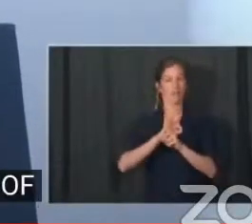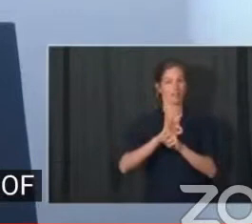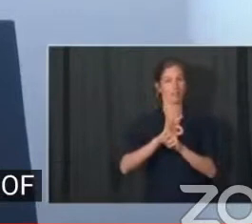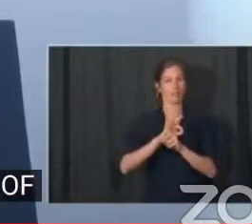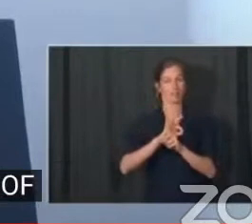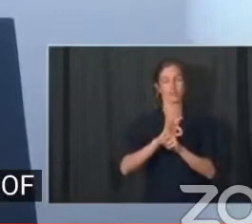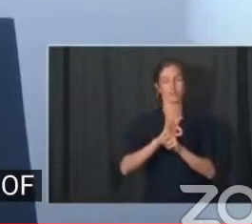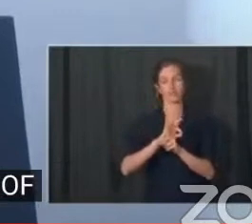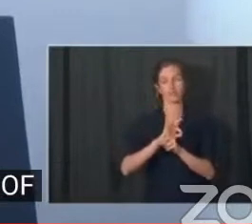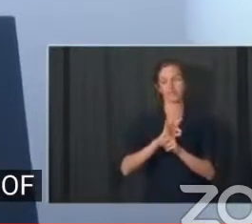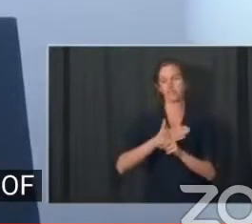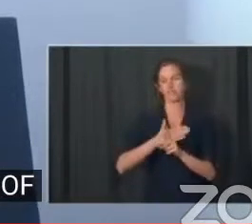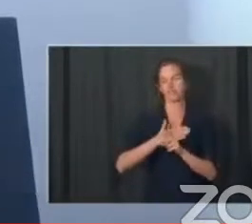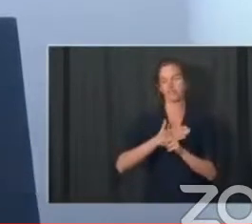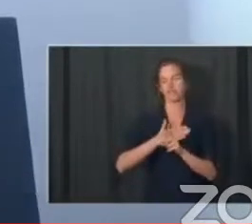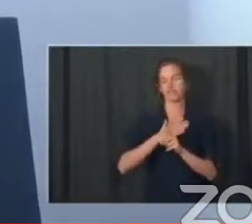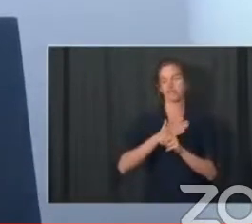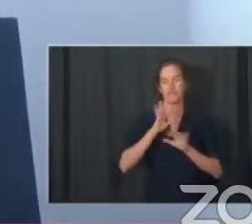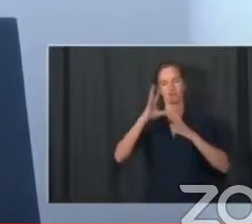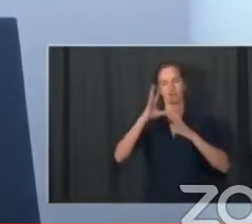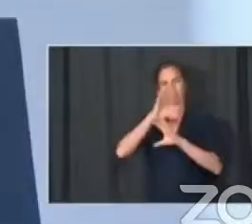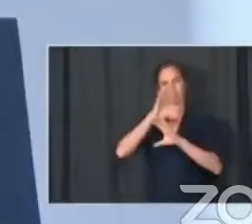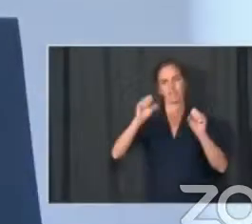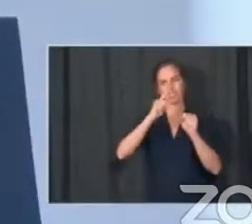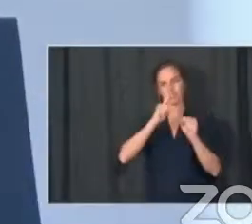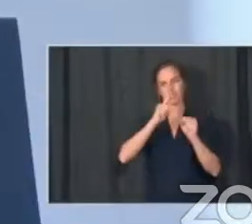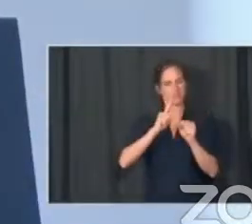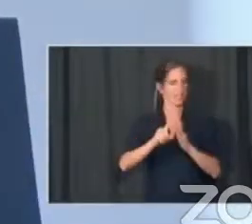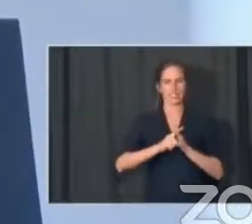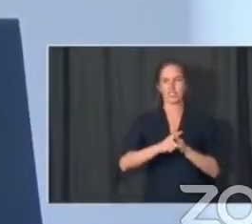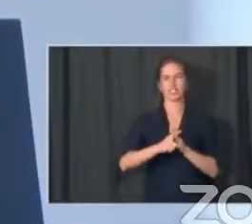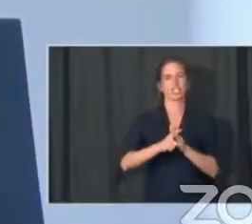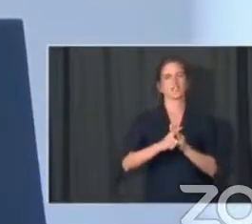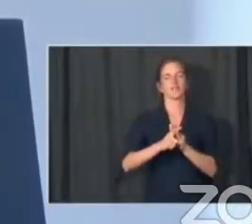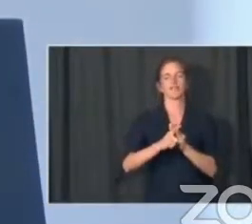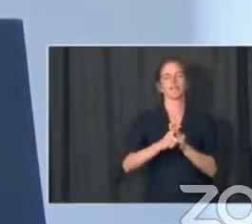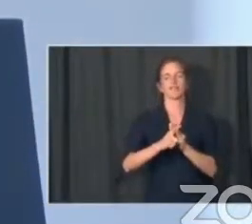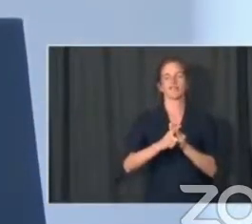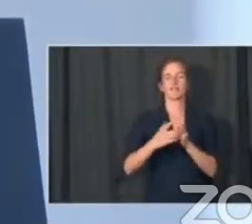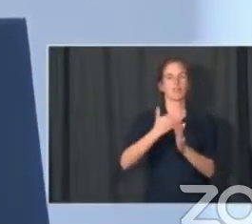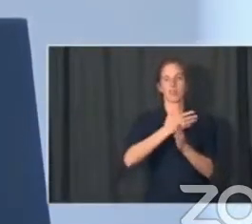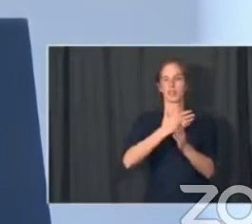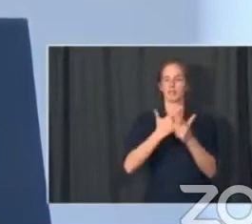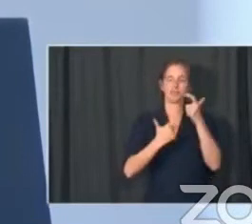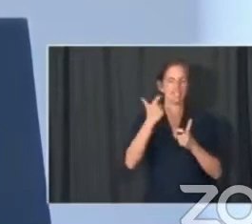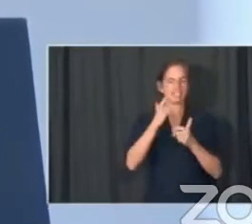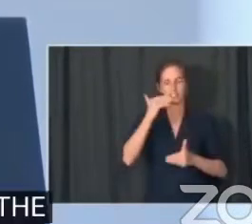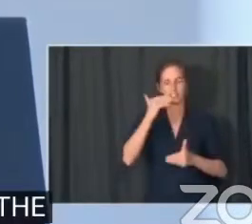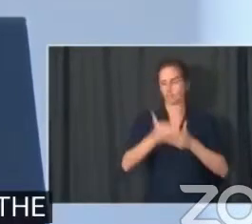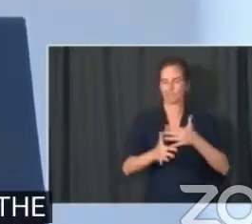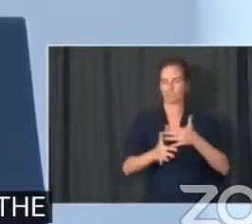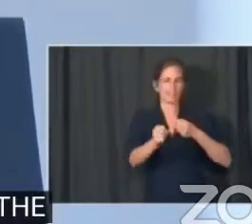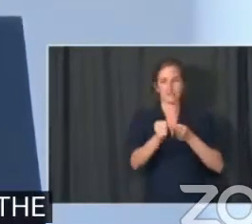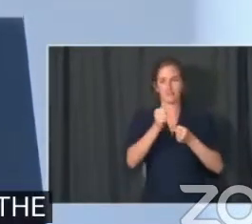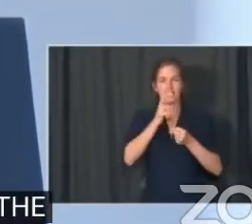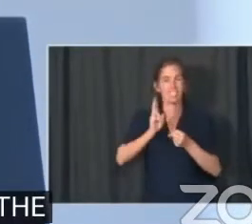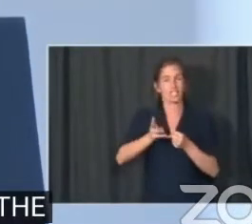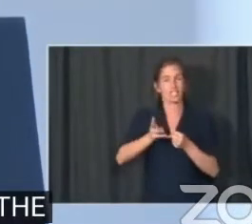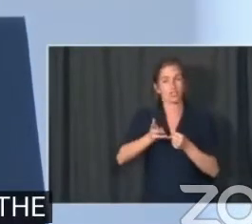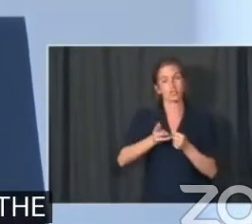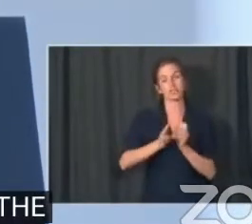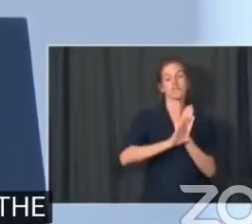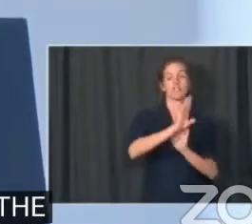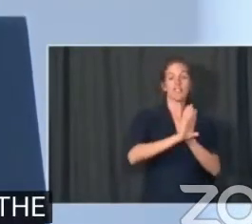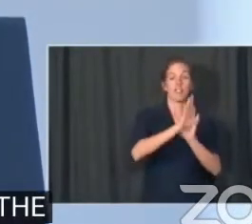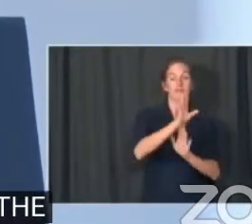initiated the single greatest mobilization tuvimos la mayor in movilización U.S. history, pioneering, developing, and manufacturing therapies